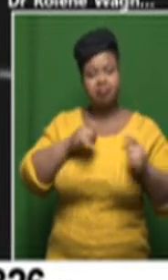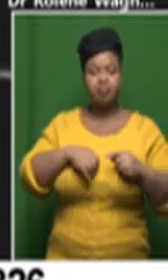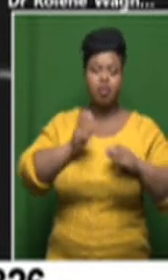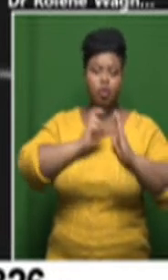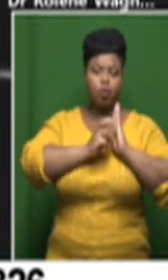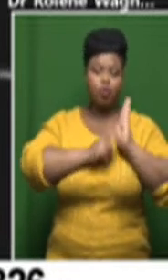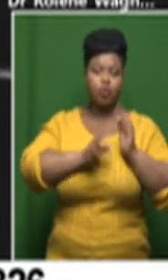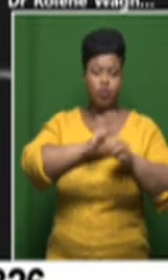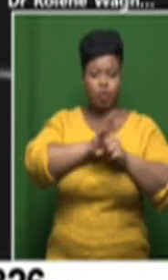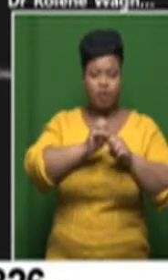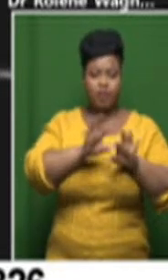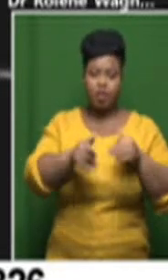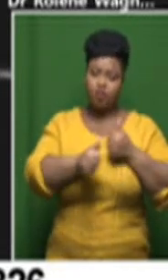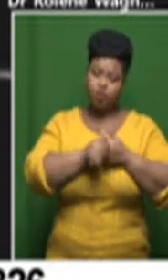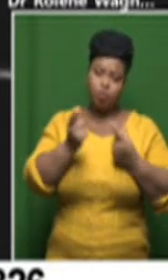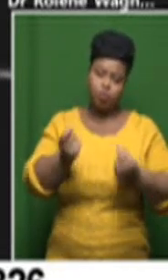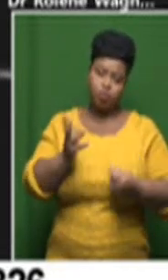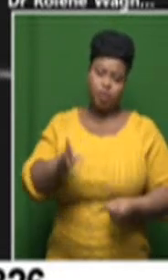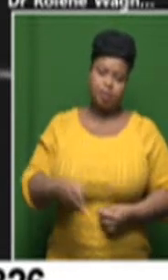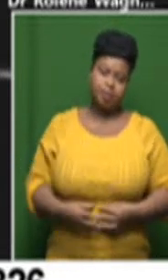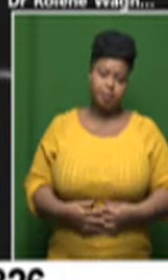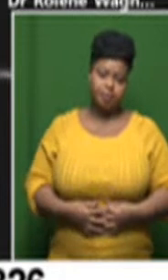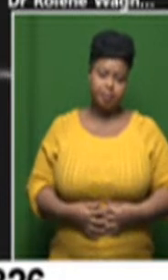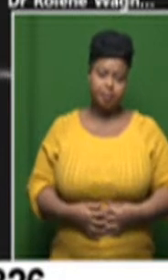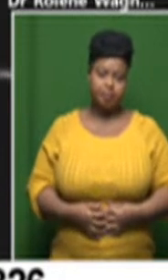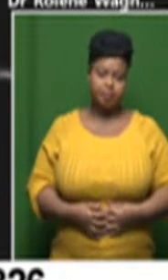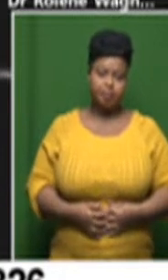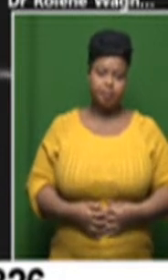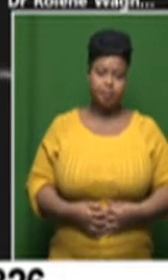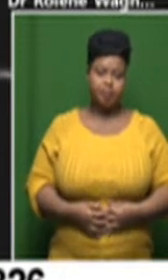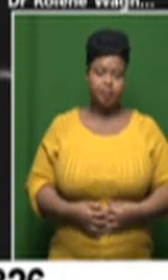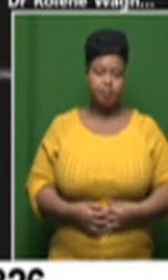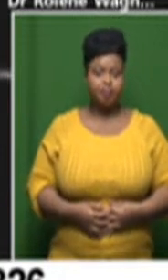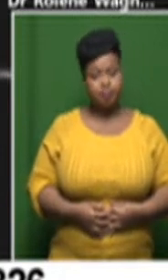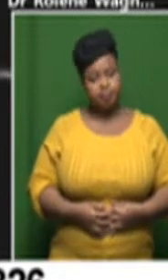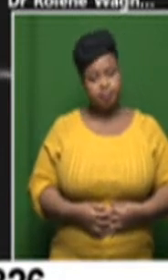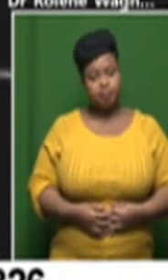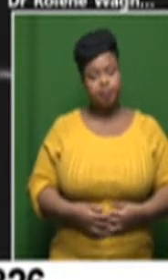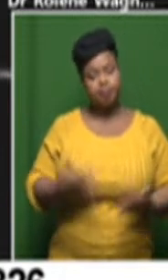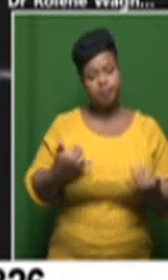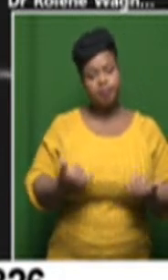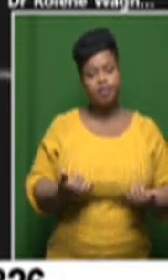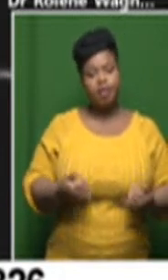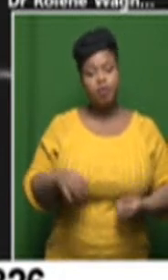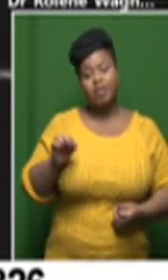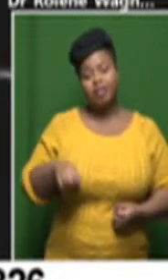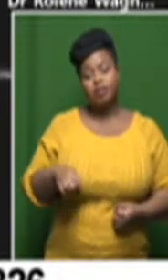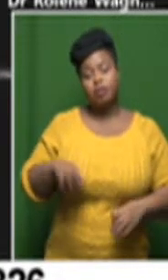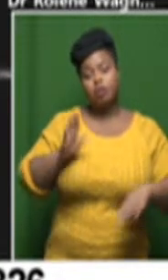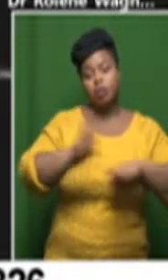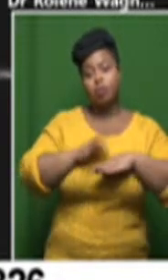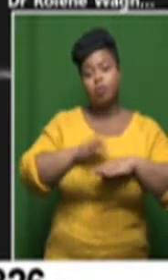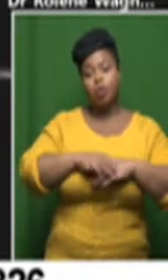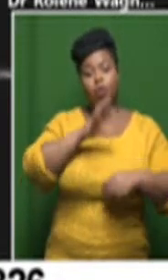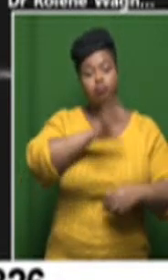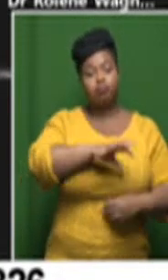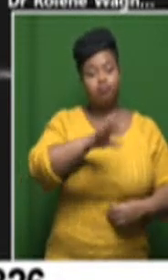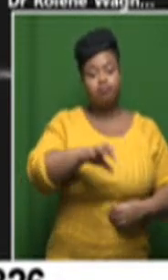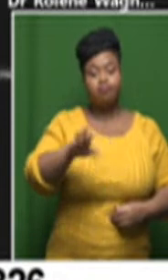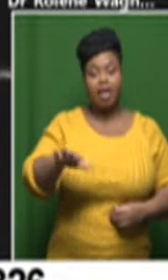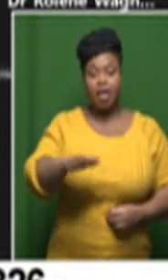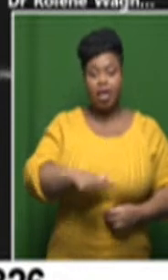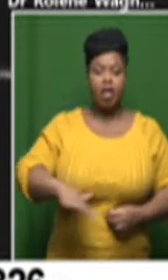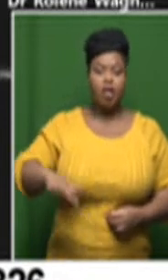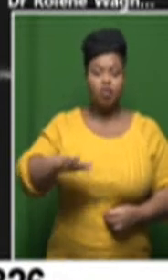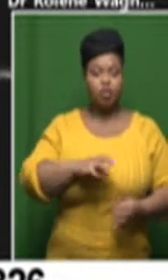COVID-19 regulations in doing so. And then, of course, even though we're increasing our numbers of sites and we're trying to